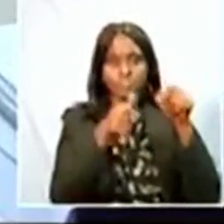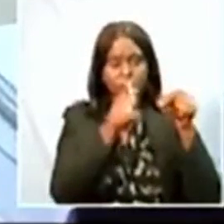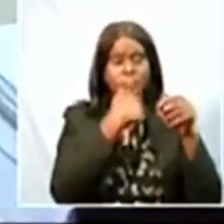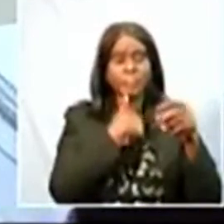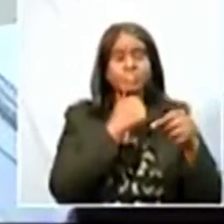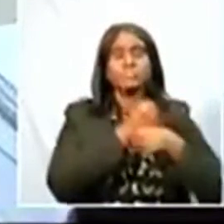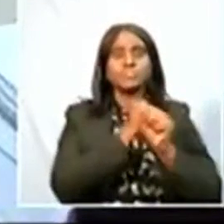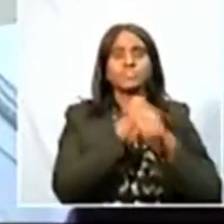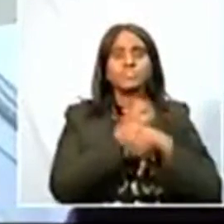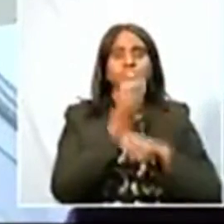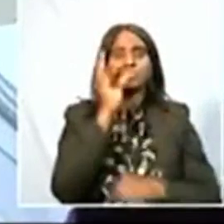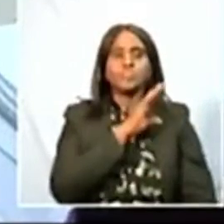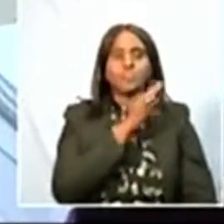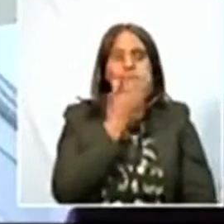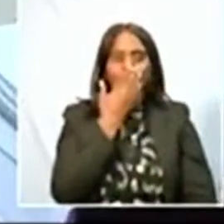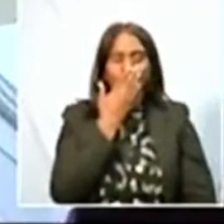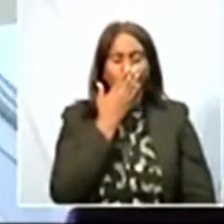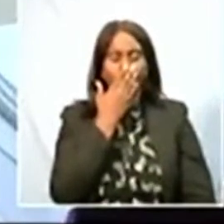made